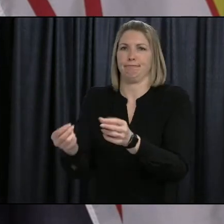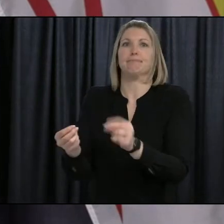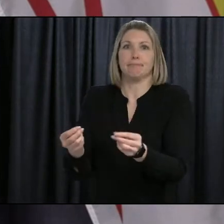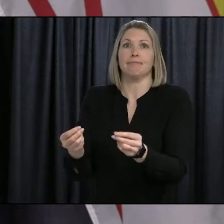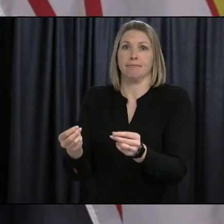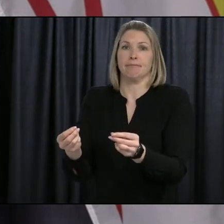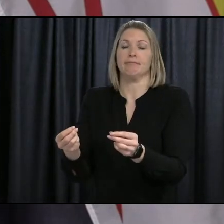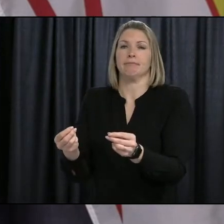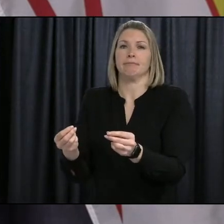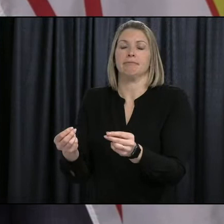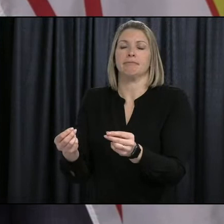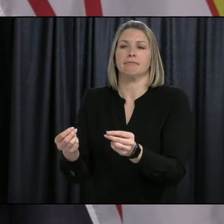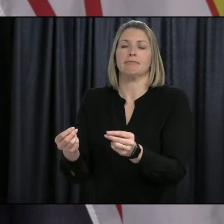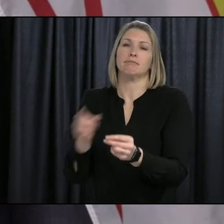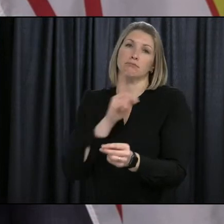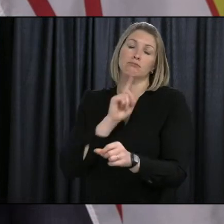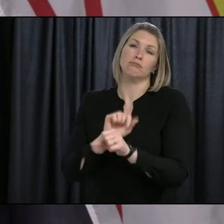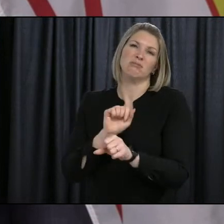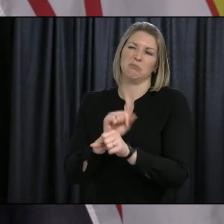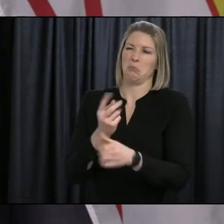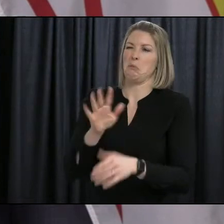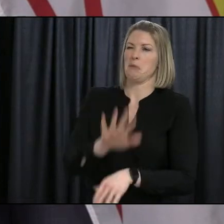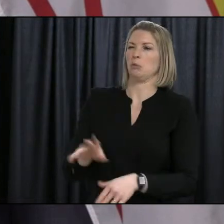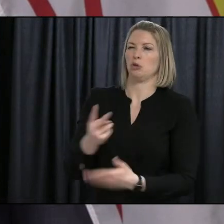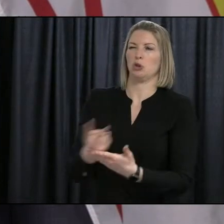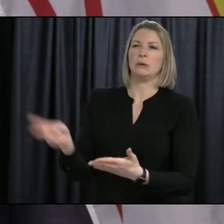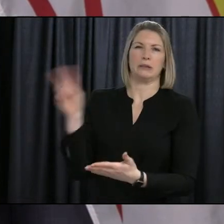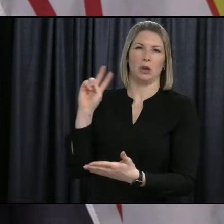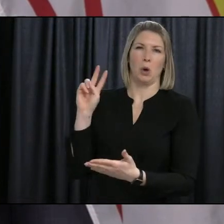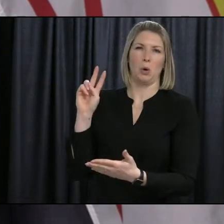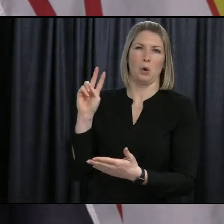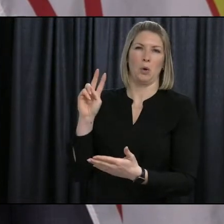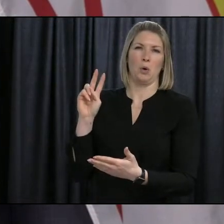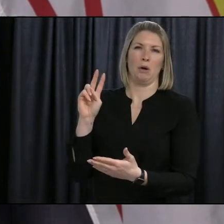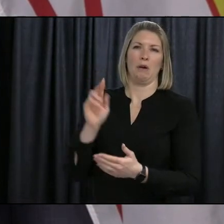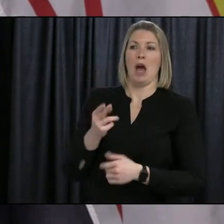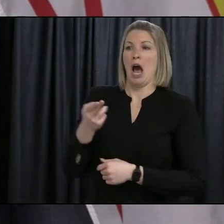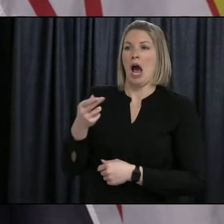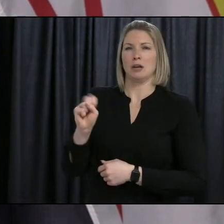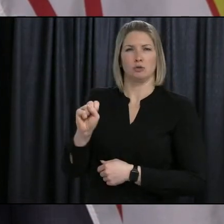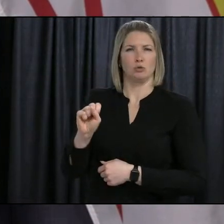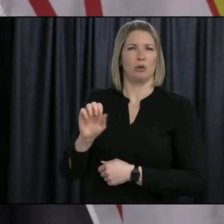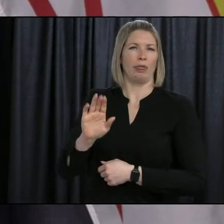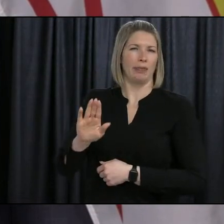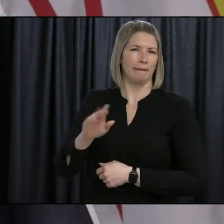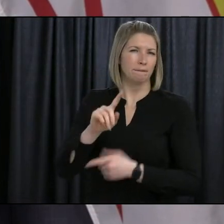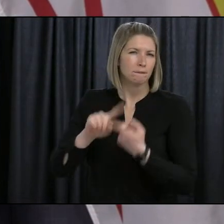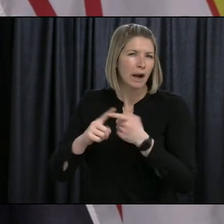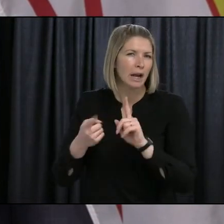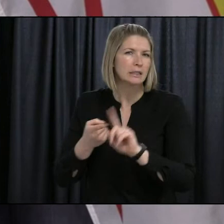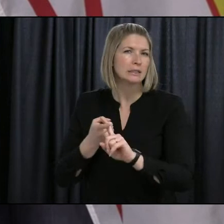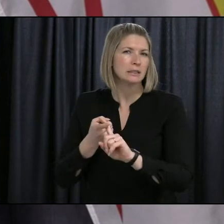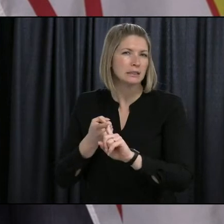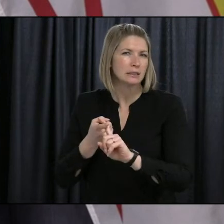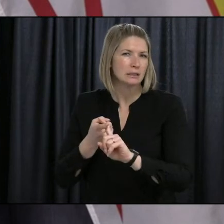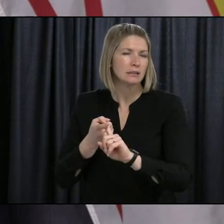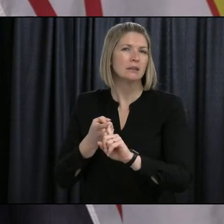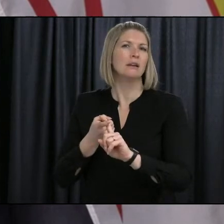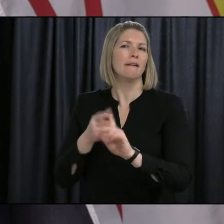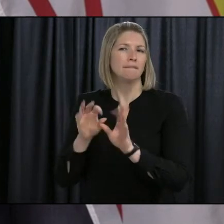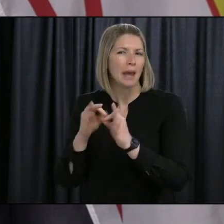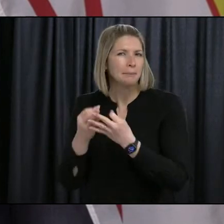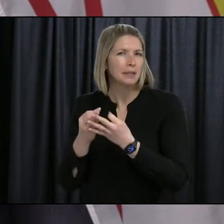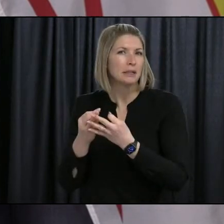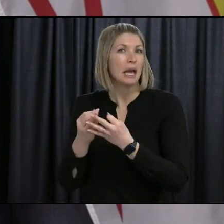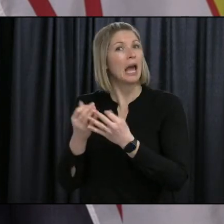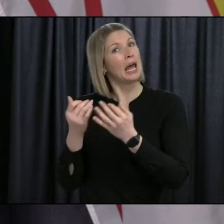were young people at the high schools and their close contacts. So now we're seeing